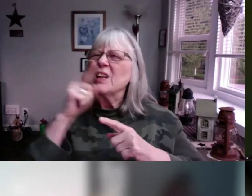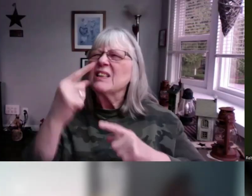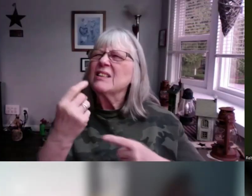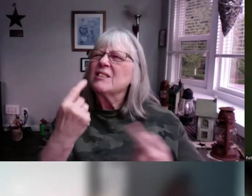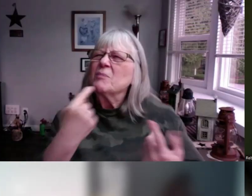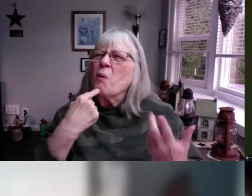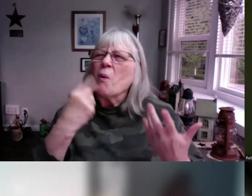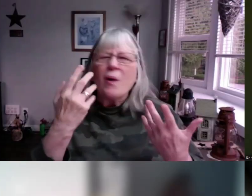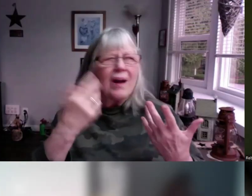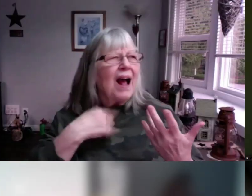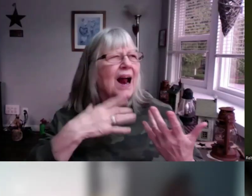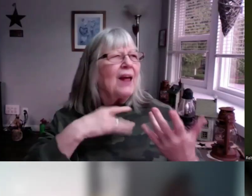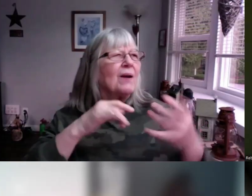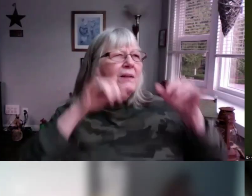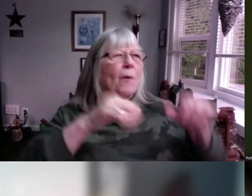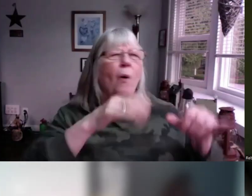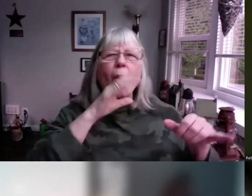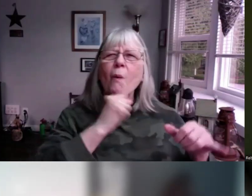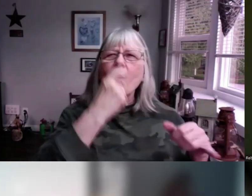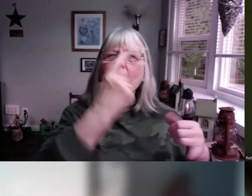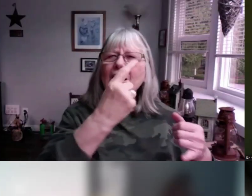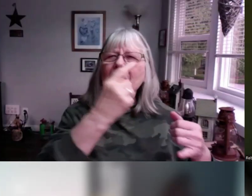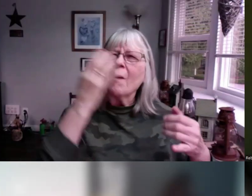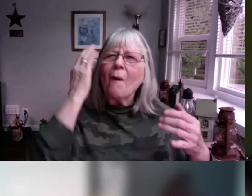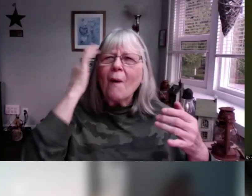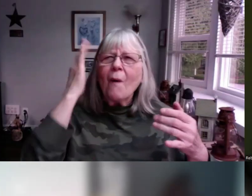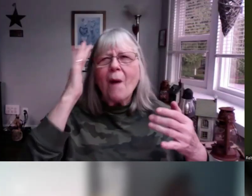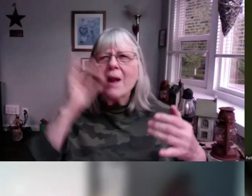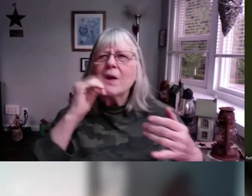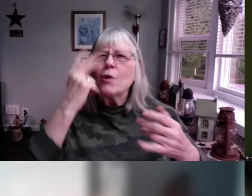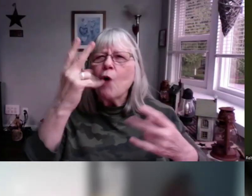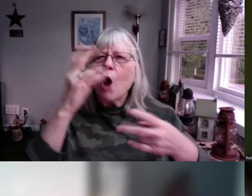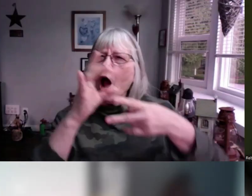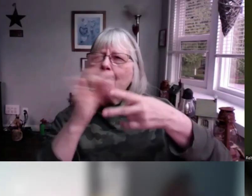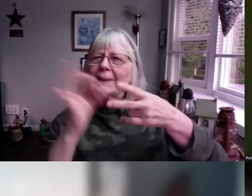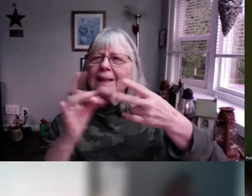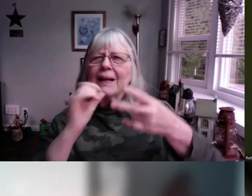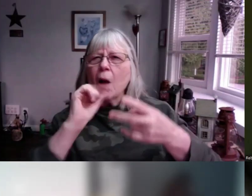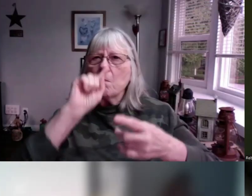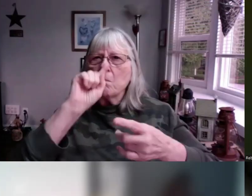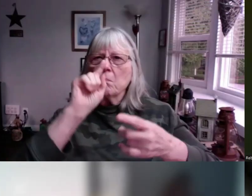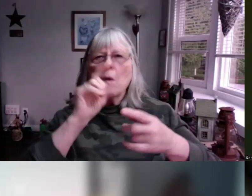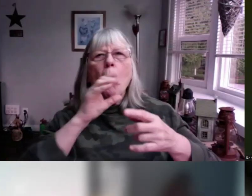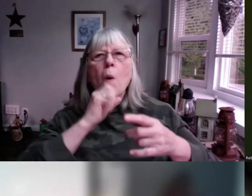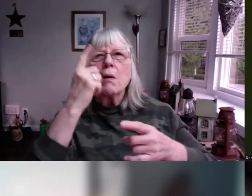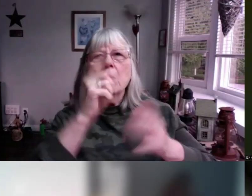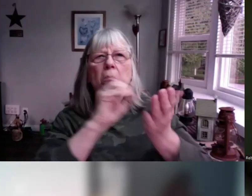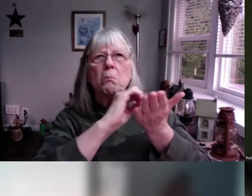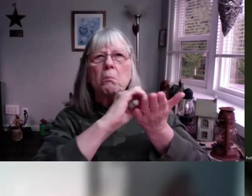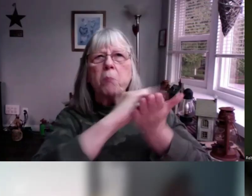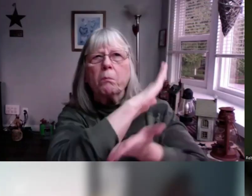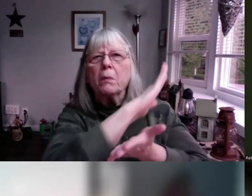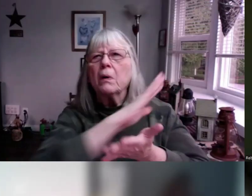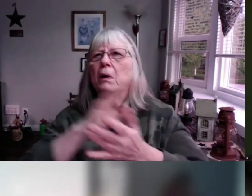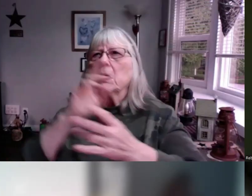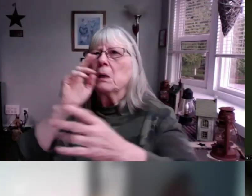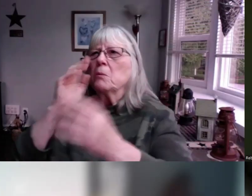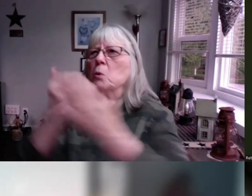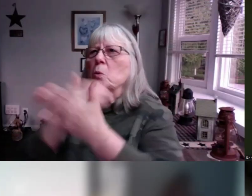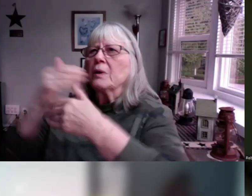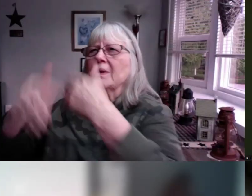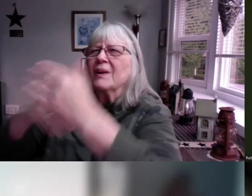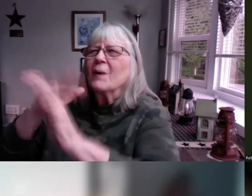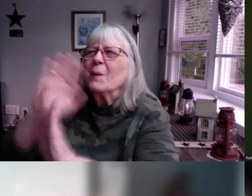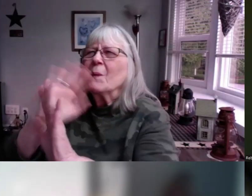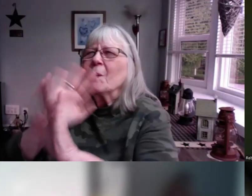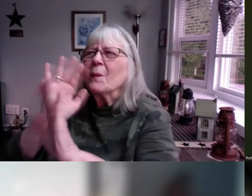was perfect. Now I'm finding that there's some changes and stuff like that. I would prefer the older manufacturer, but it's not seeming to be an option. It